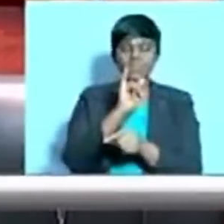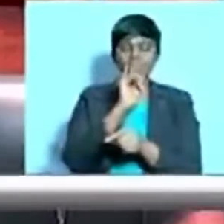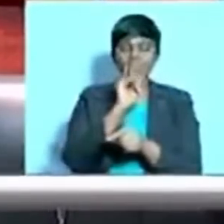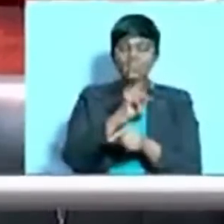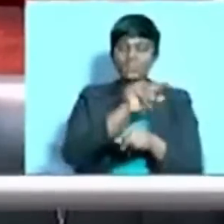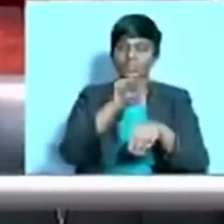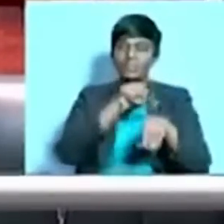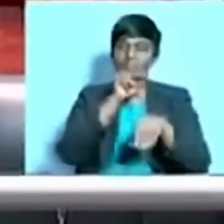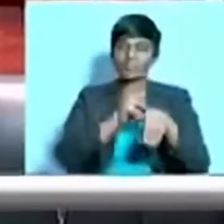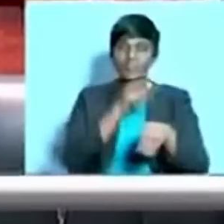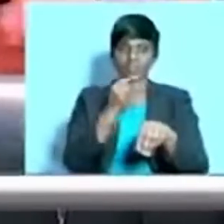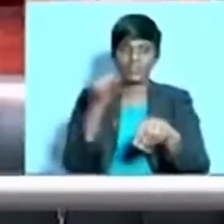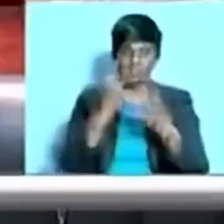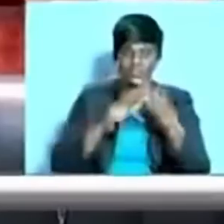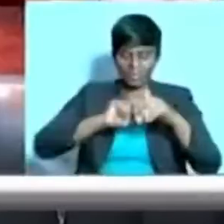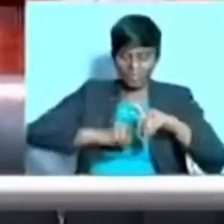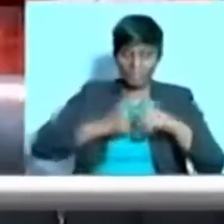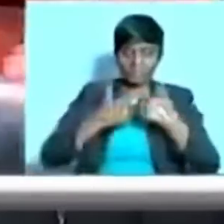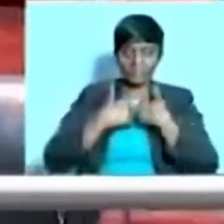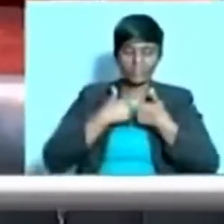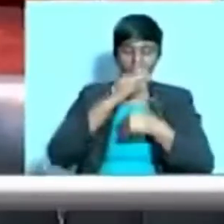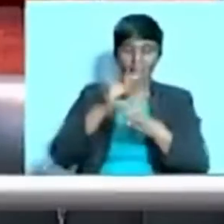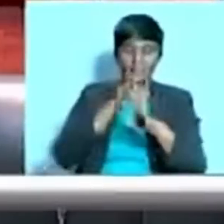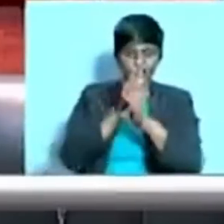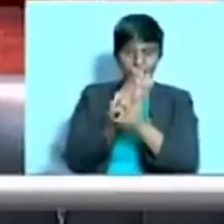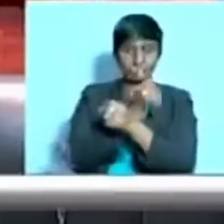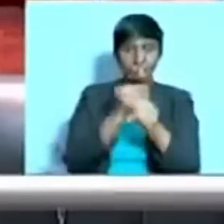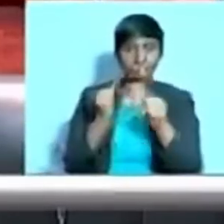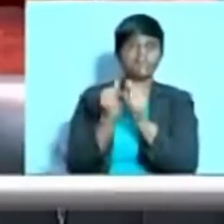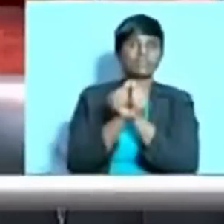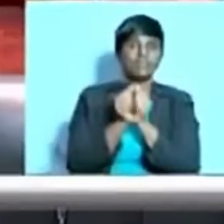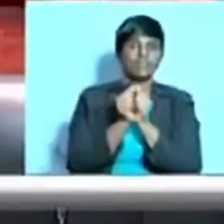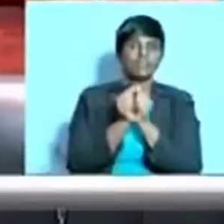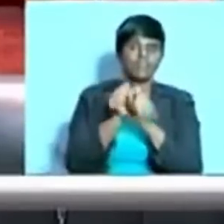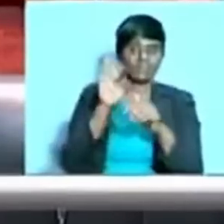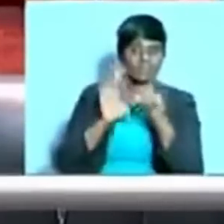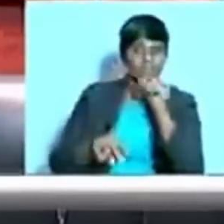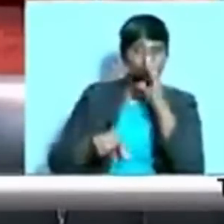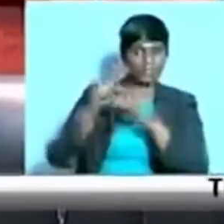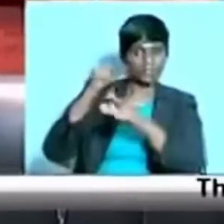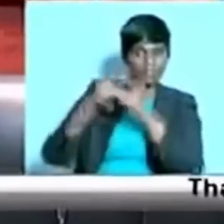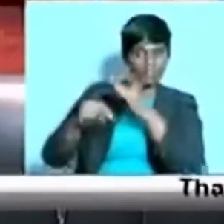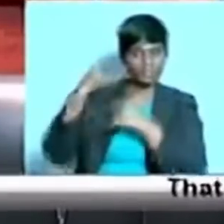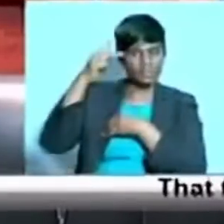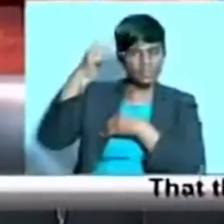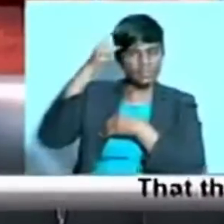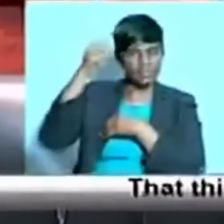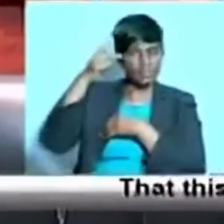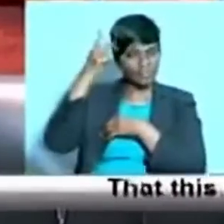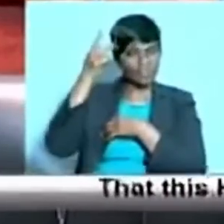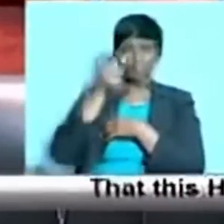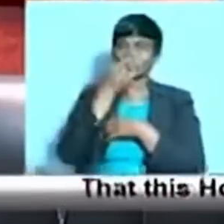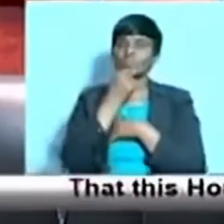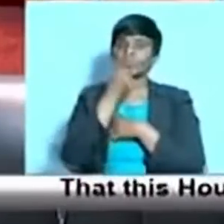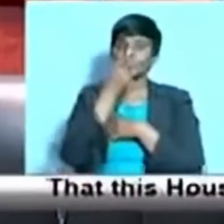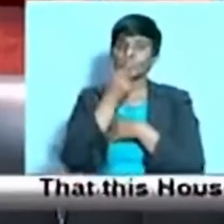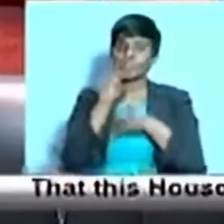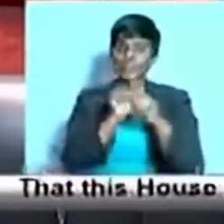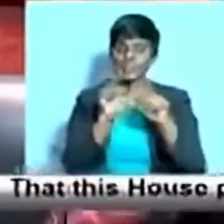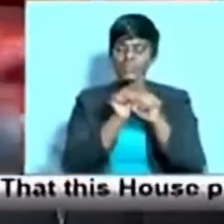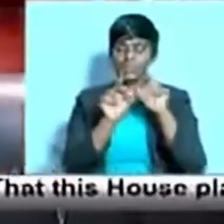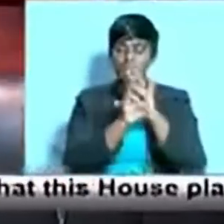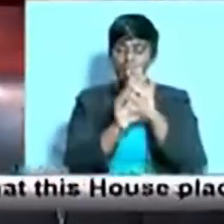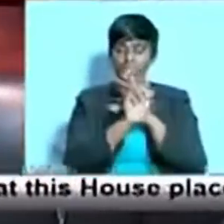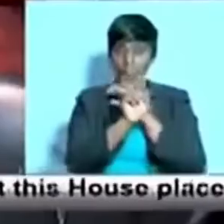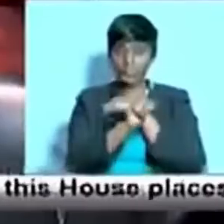national issues that we should address together rather than find politics in issues like the issue